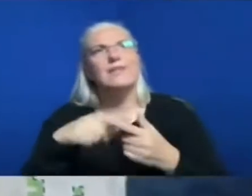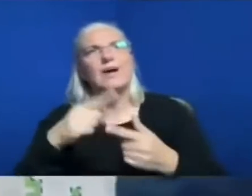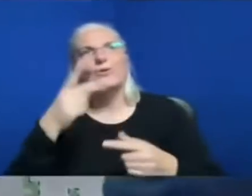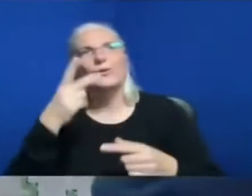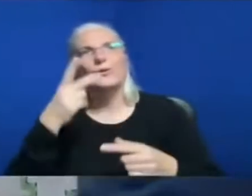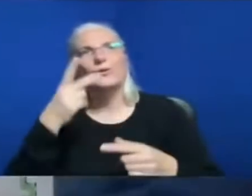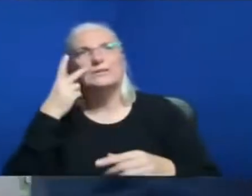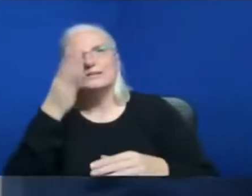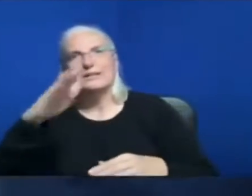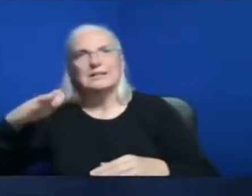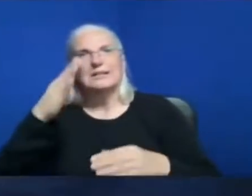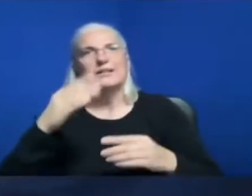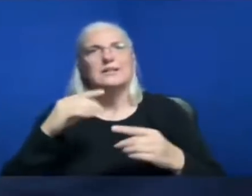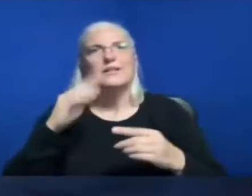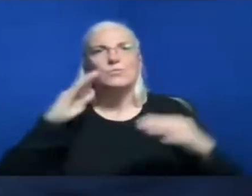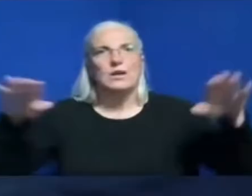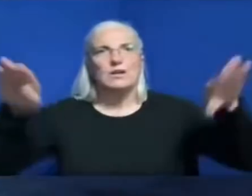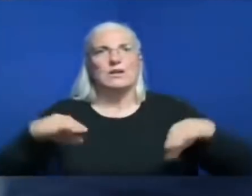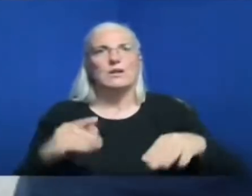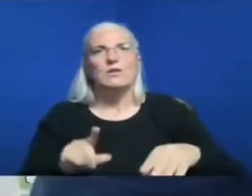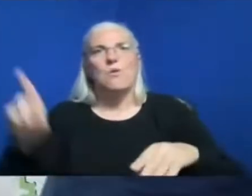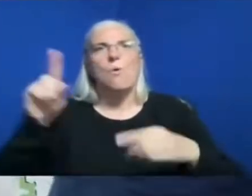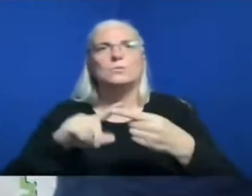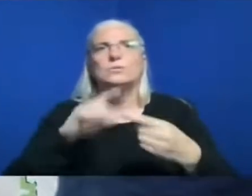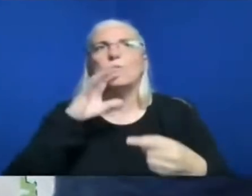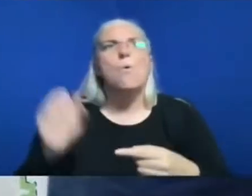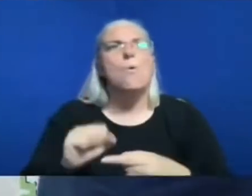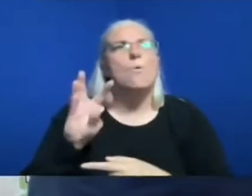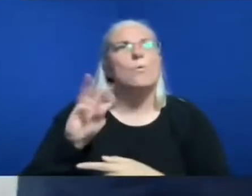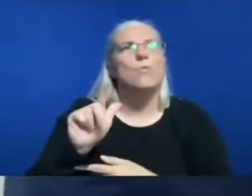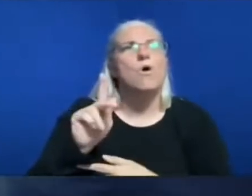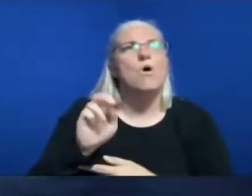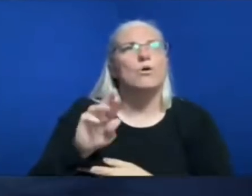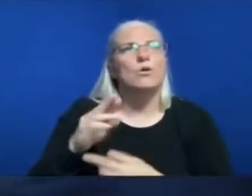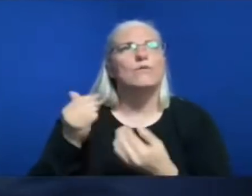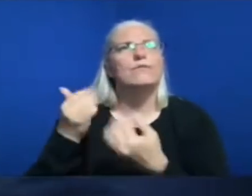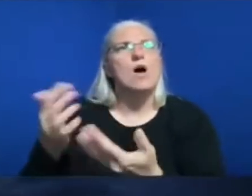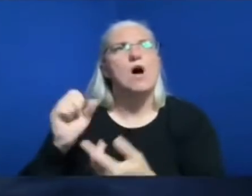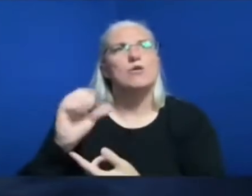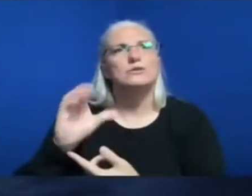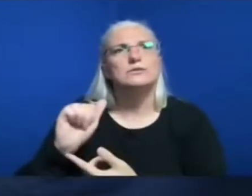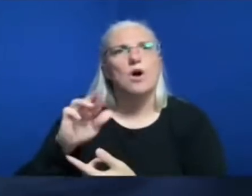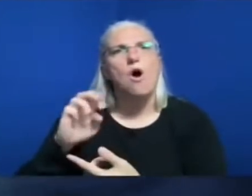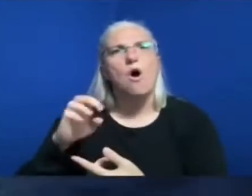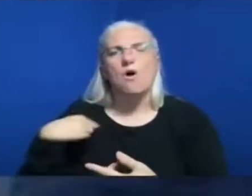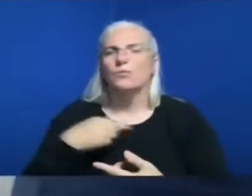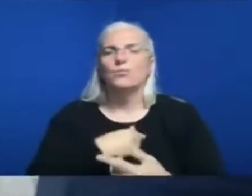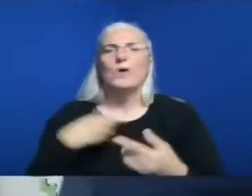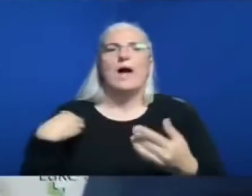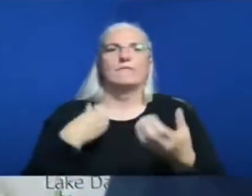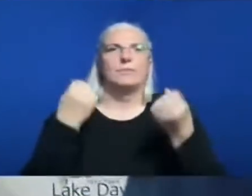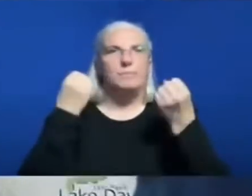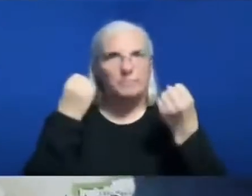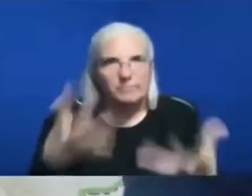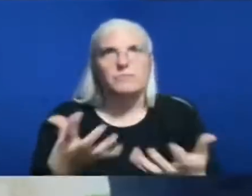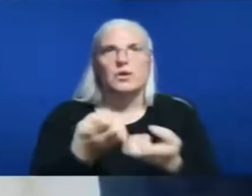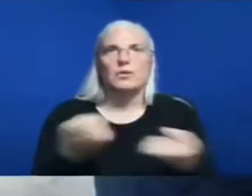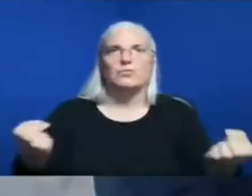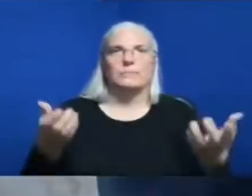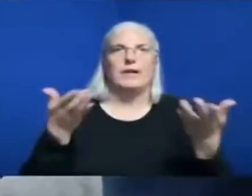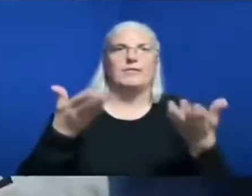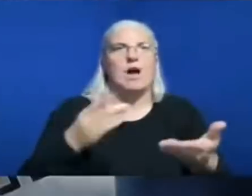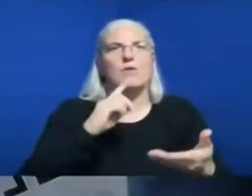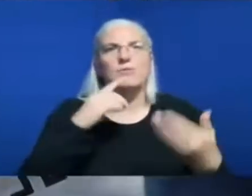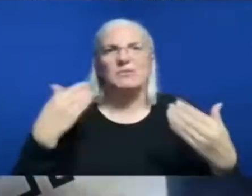fire scar. There is a lot of mechanized equipment out here and a lot of moving pieces. We've brought in roughly 30 pieces of mechanized